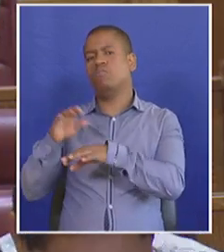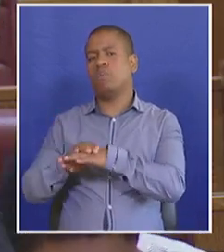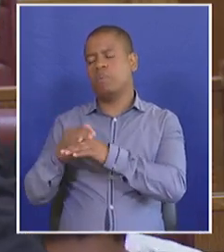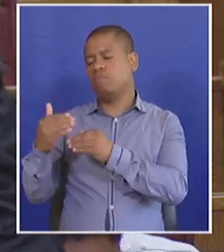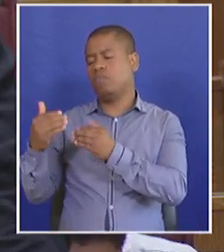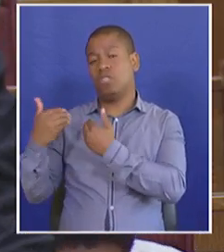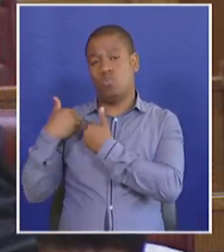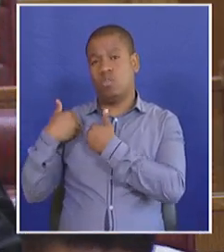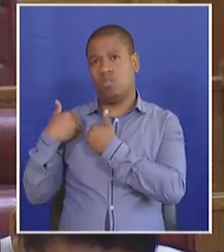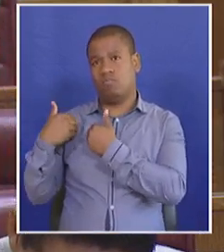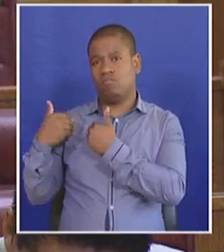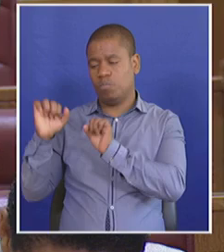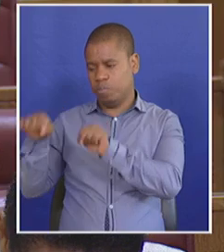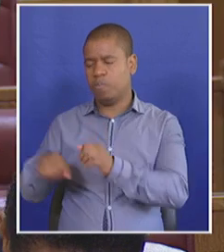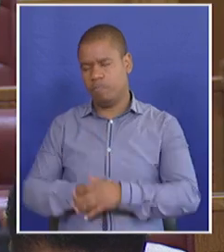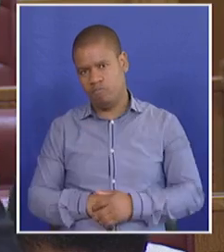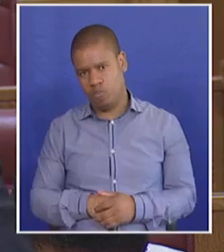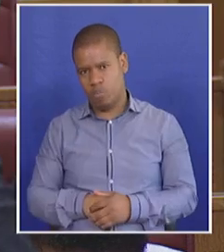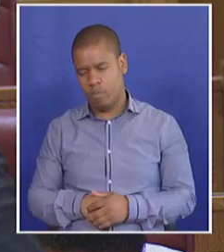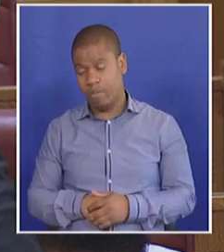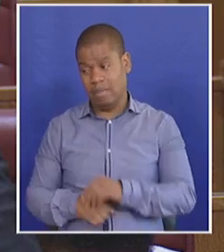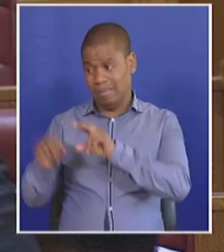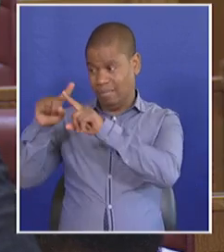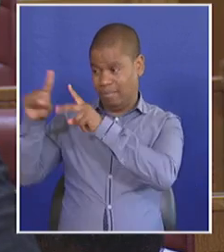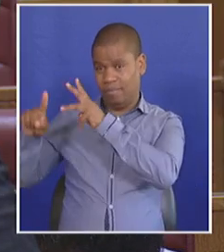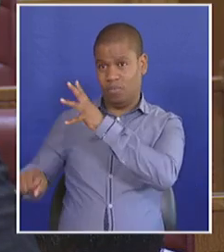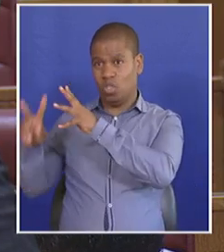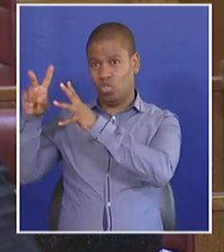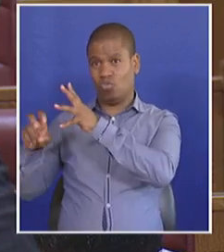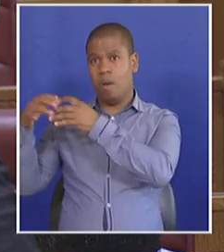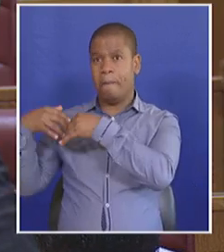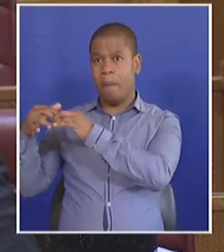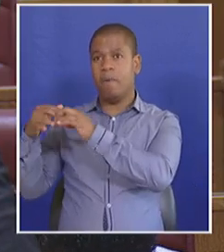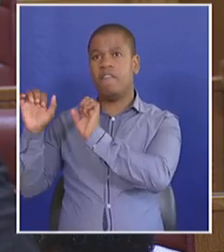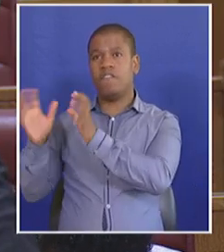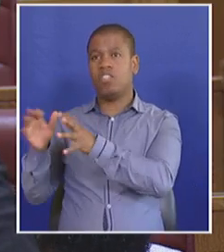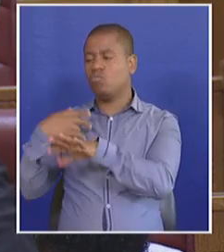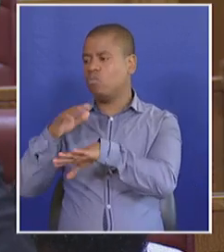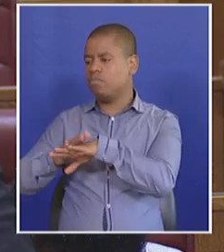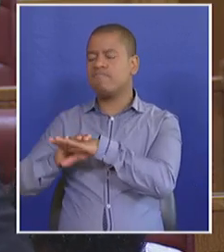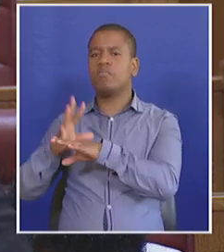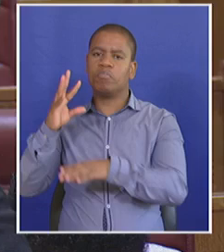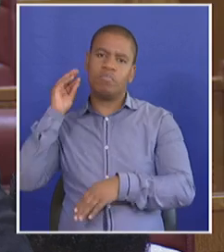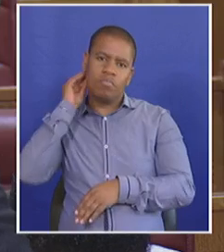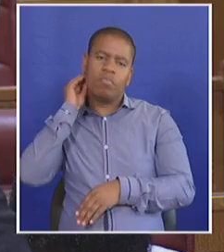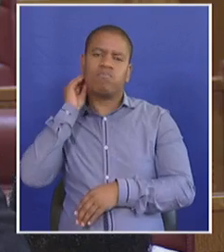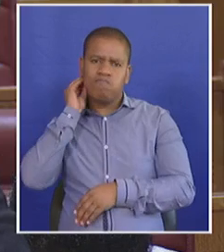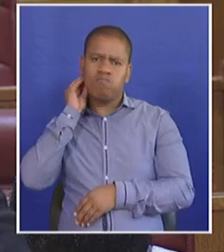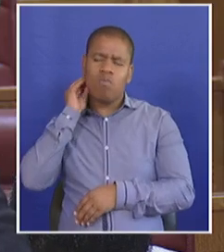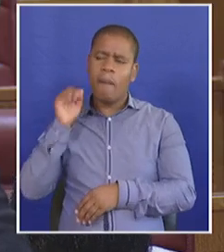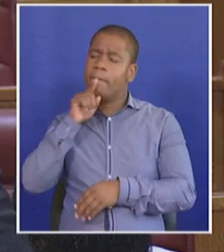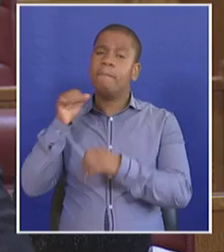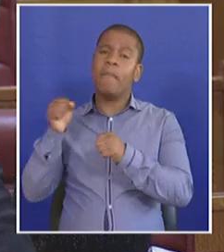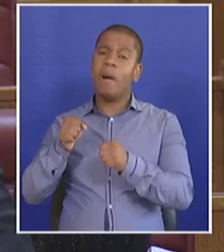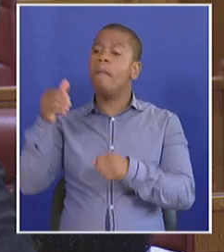so forth. So those things are established. They're established, they are there as